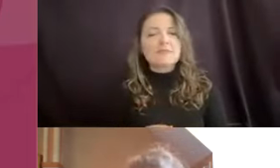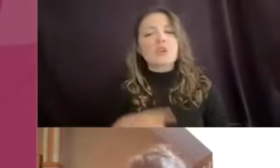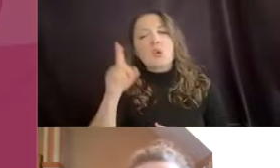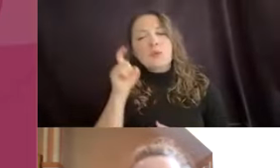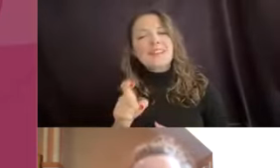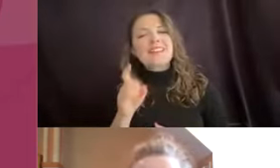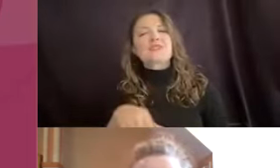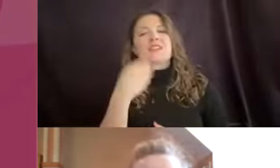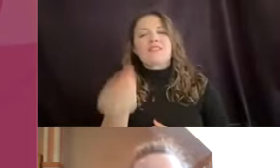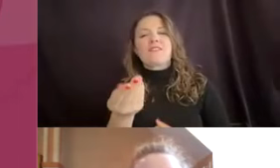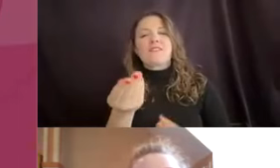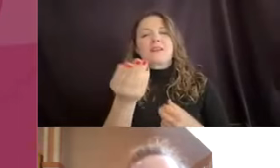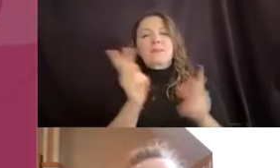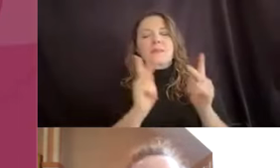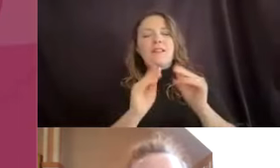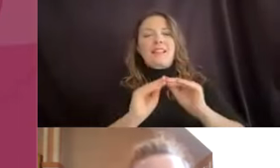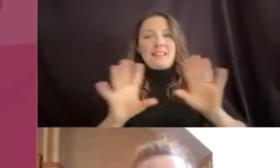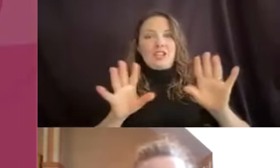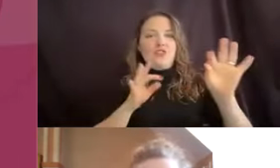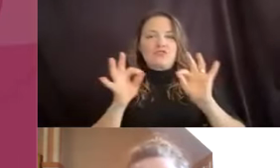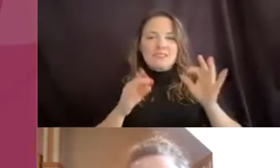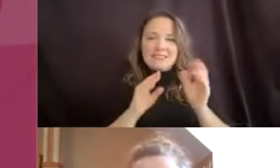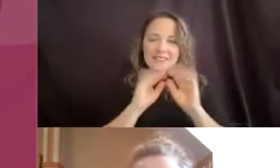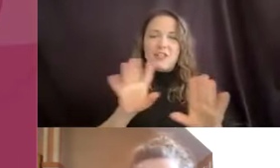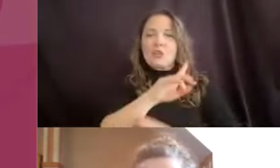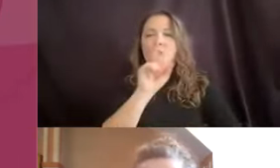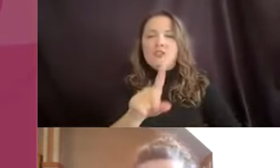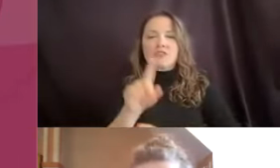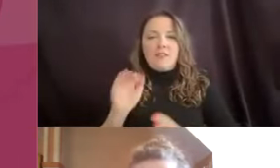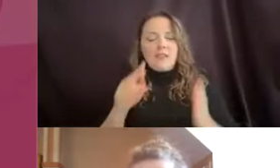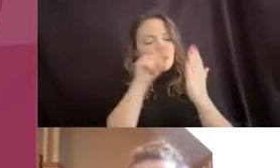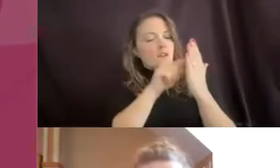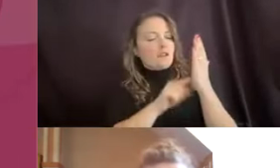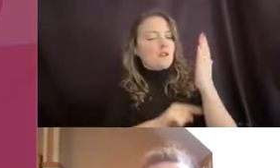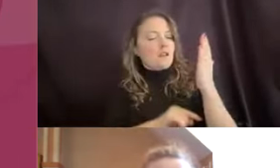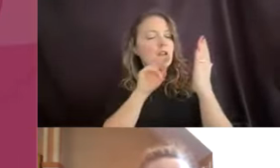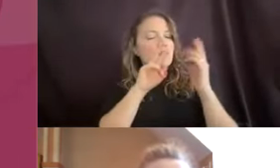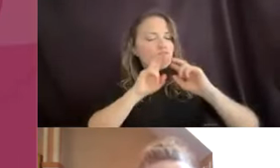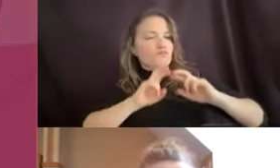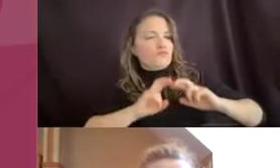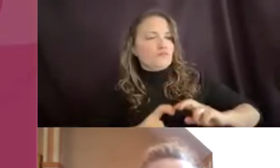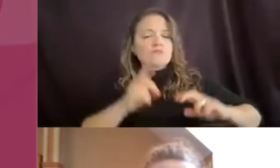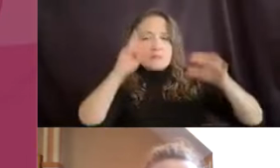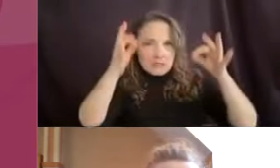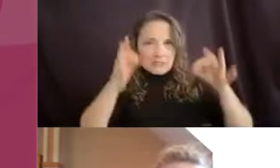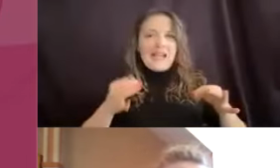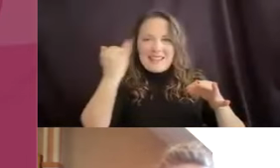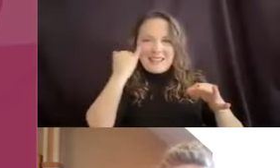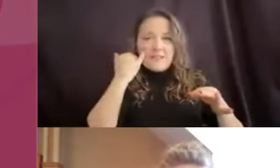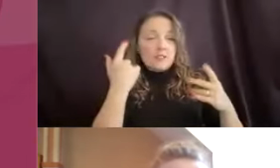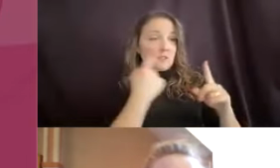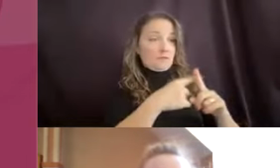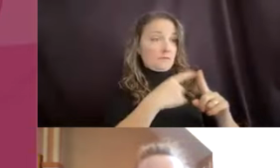folks clear instructions and clear questions that they can use to determine for themselves whether things are on the up and up in